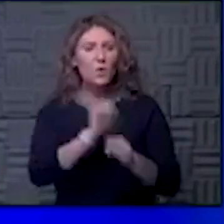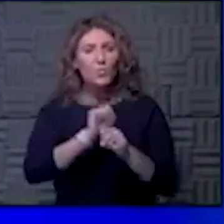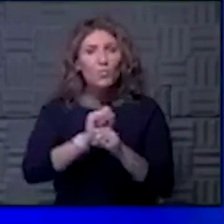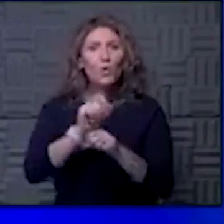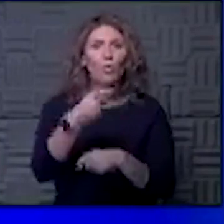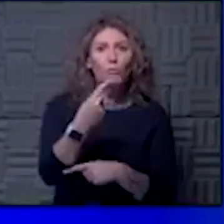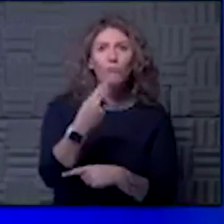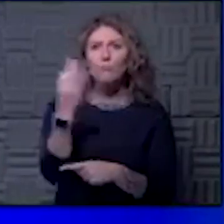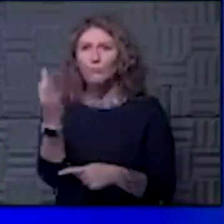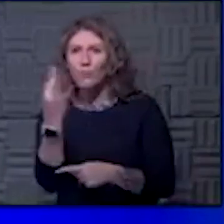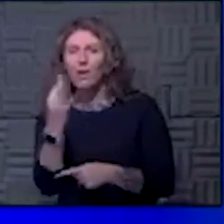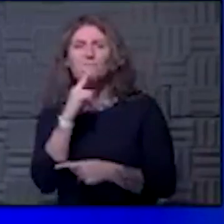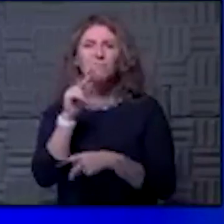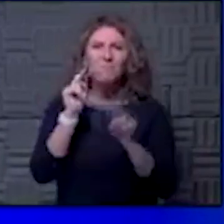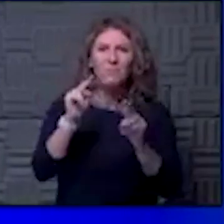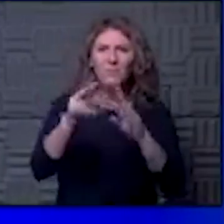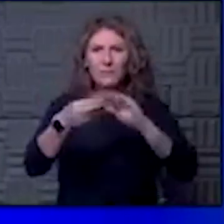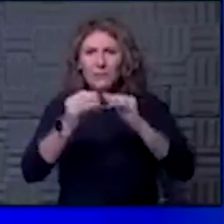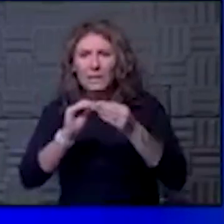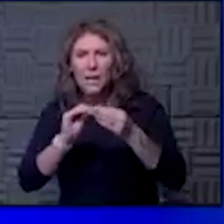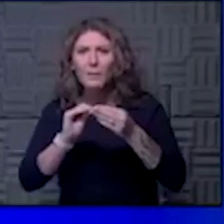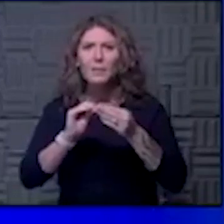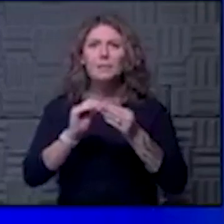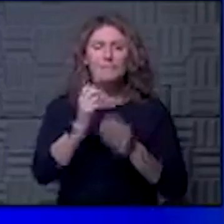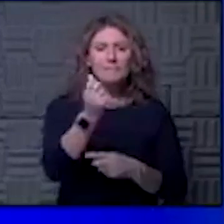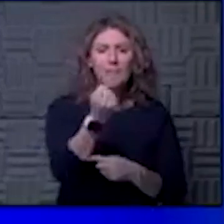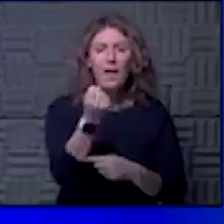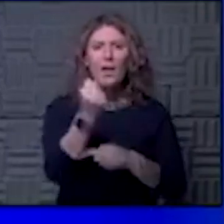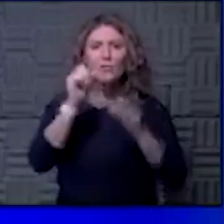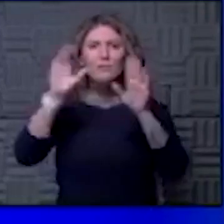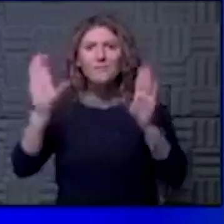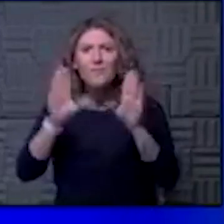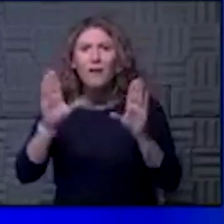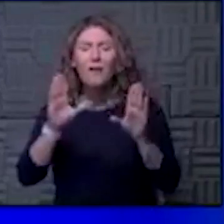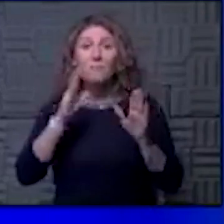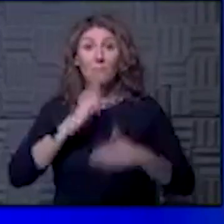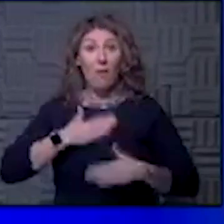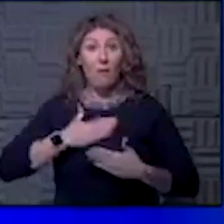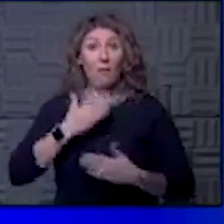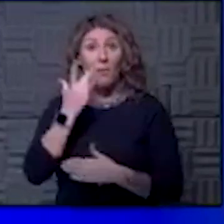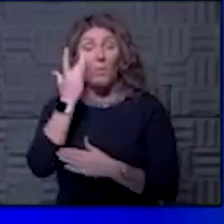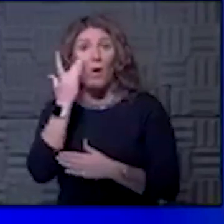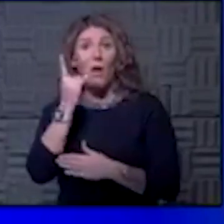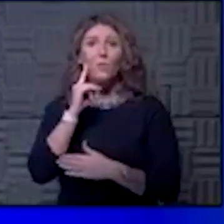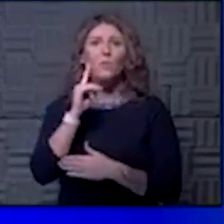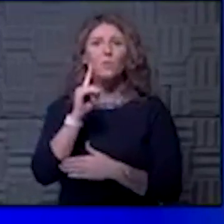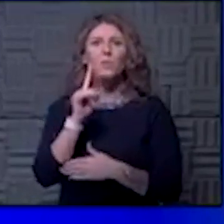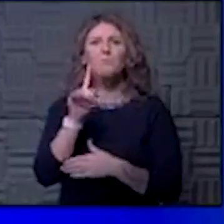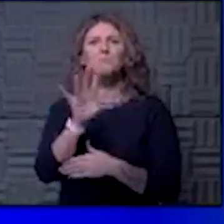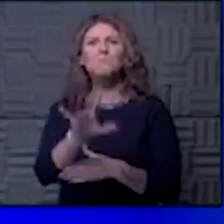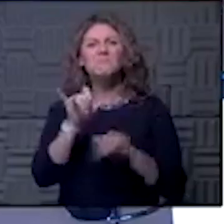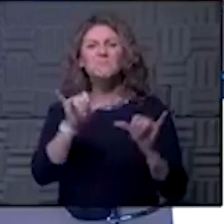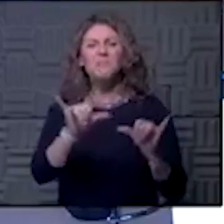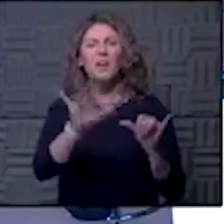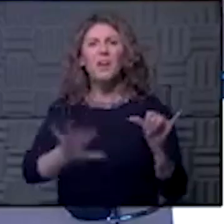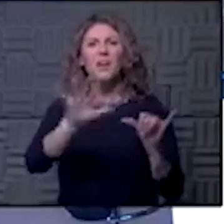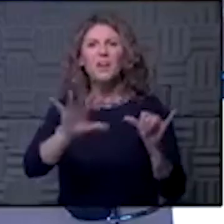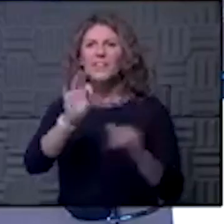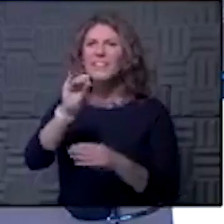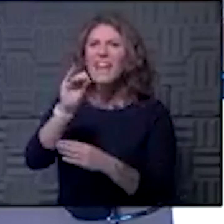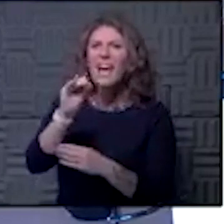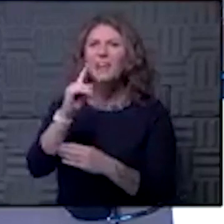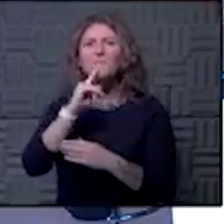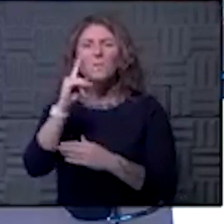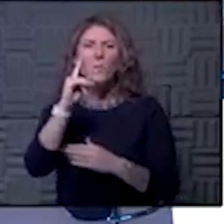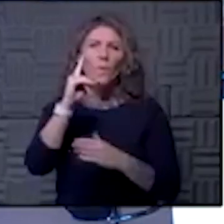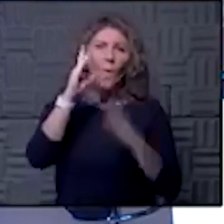and Friday, and I kept watching our census Saturday and Sunday, and was happy because we were still staying in that 90s. And you felt like we'd hit a new plateau.